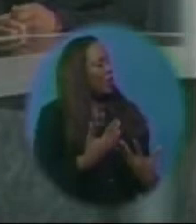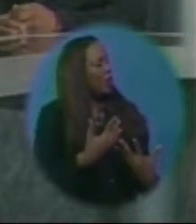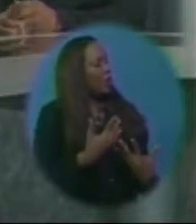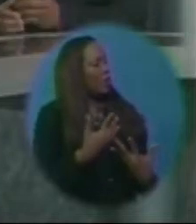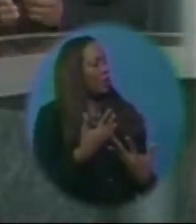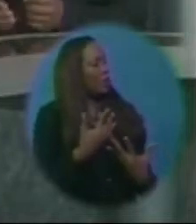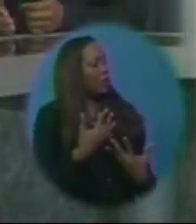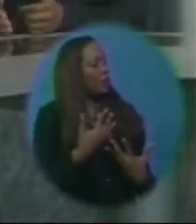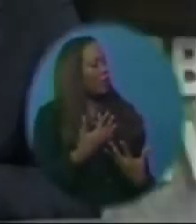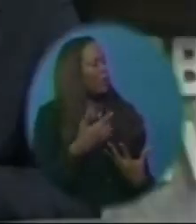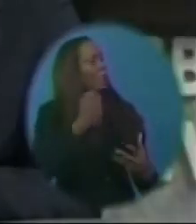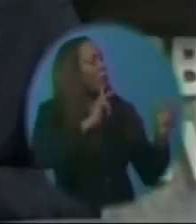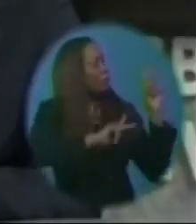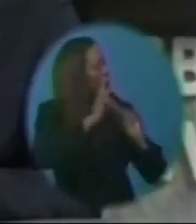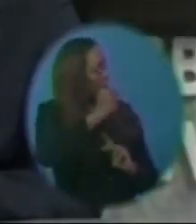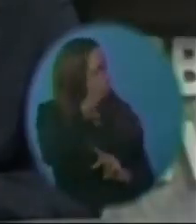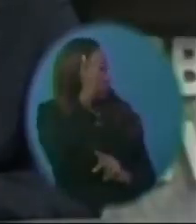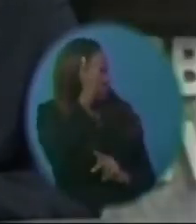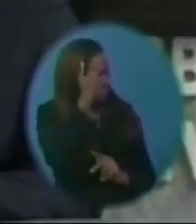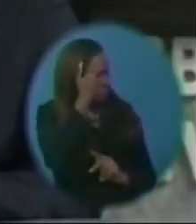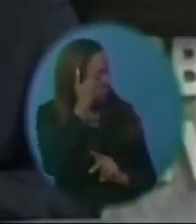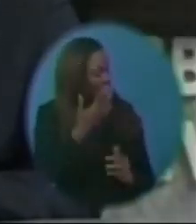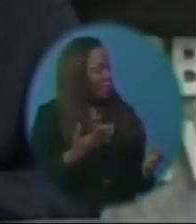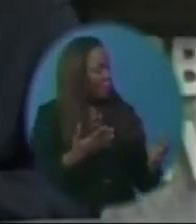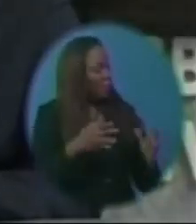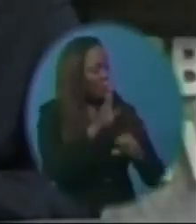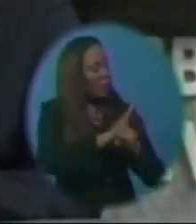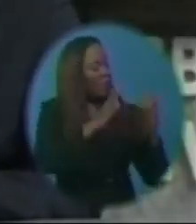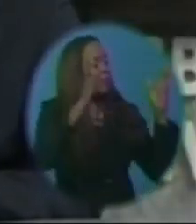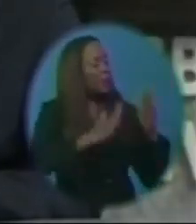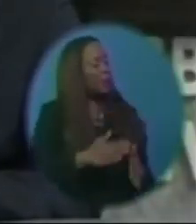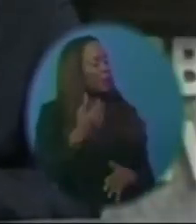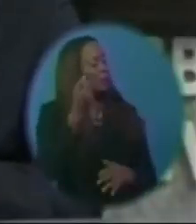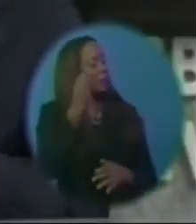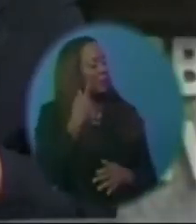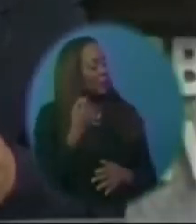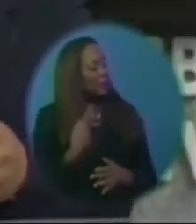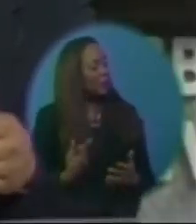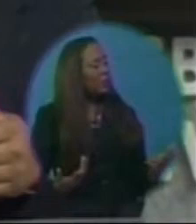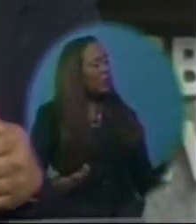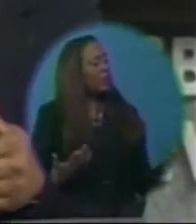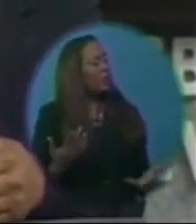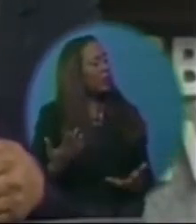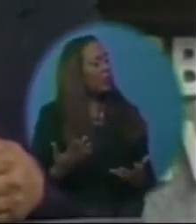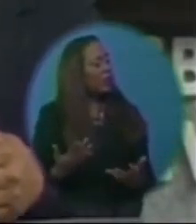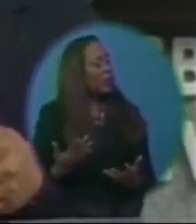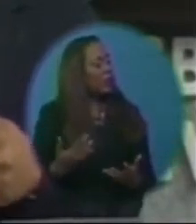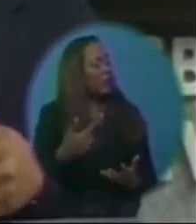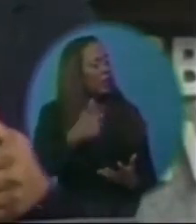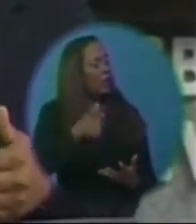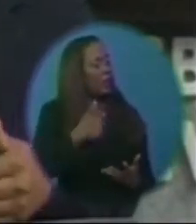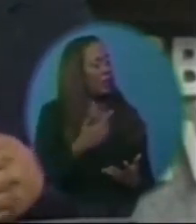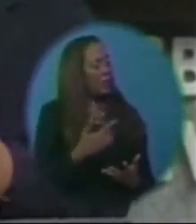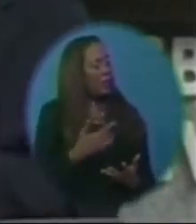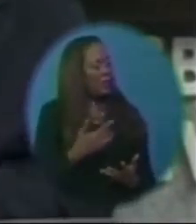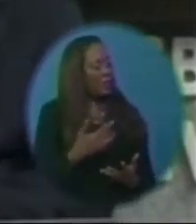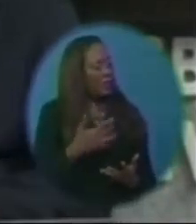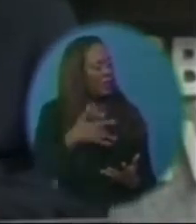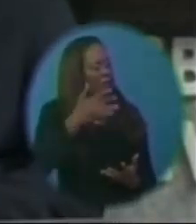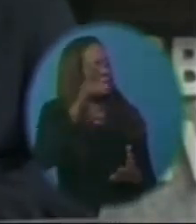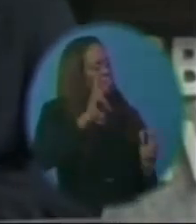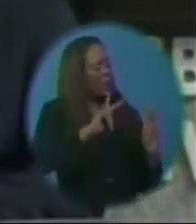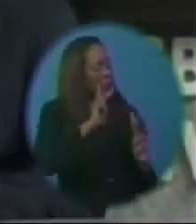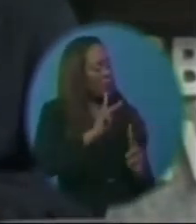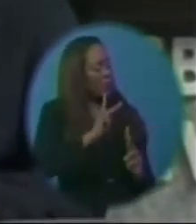an awareness, an increase in awareness by Barbadians. I think that there is less incidents, but there's still too much.